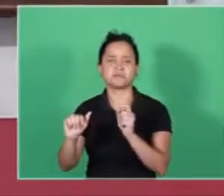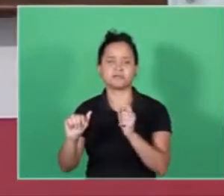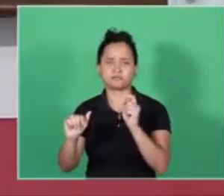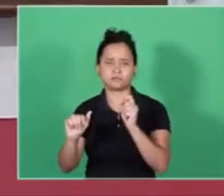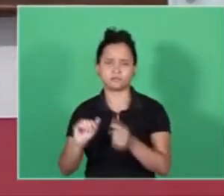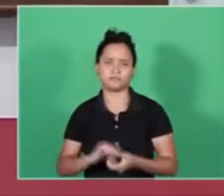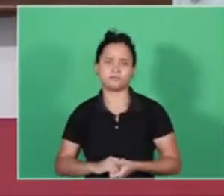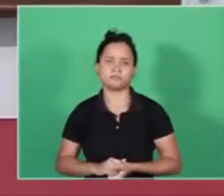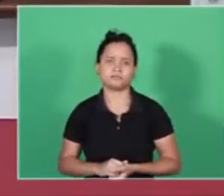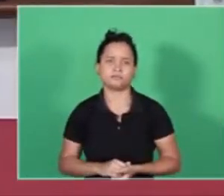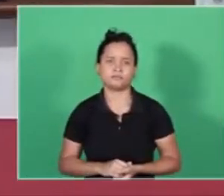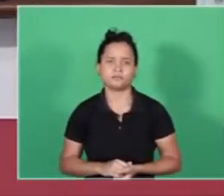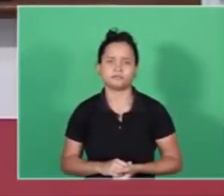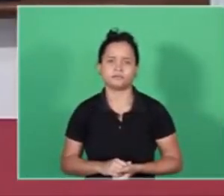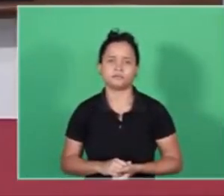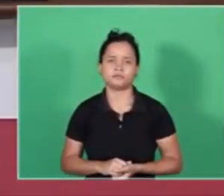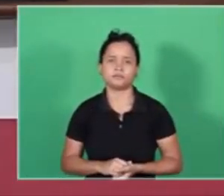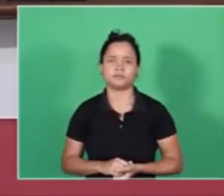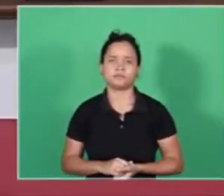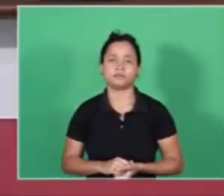What was deism?